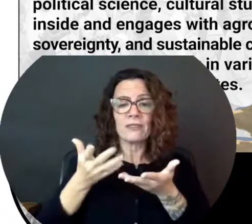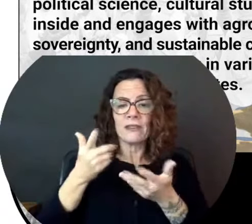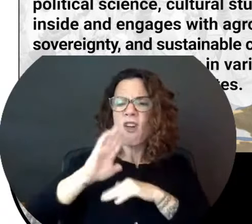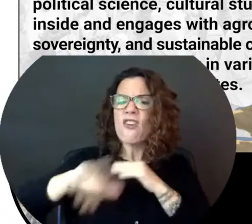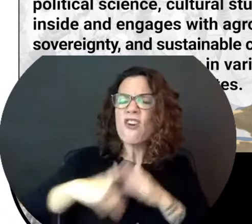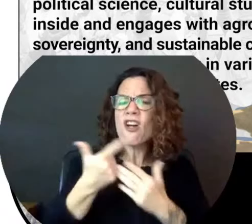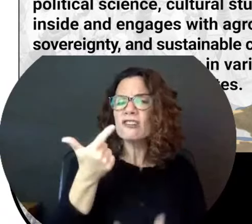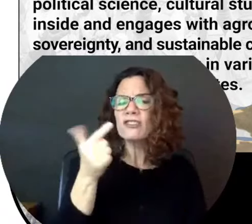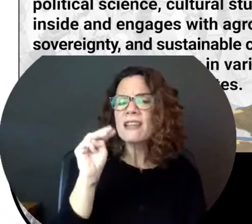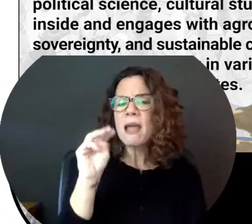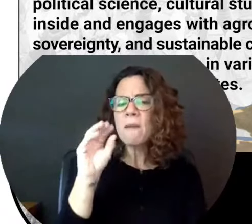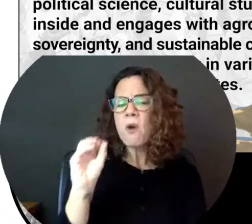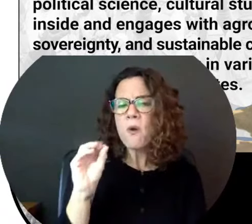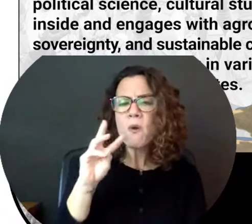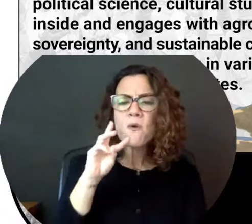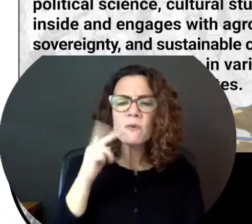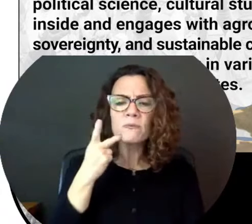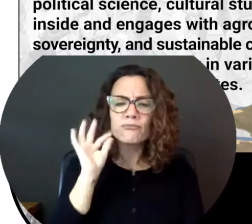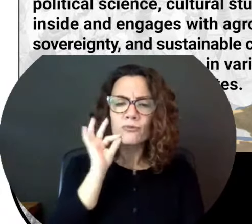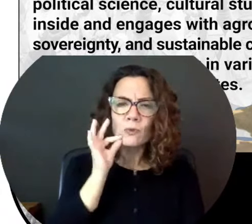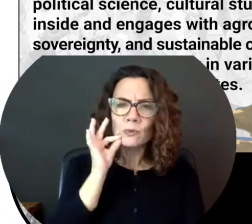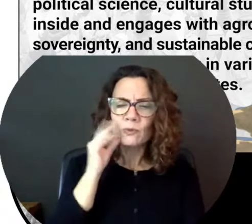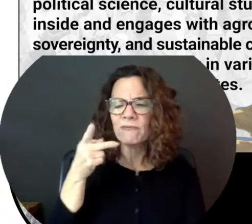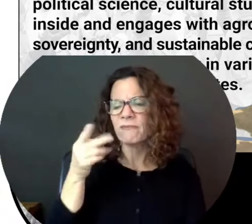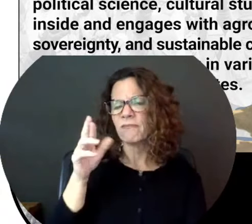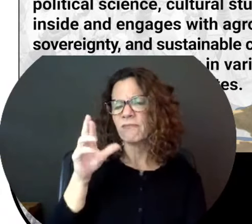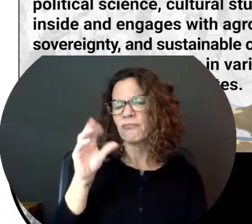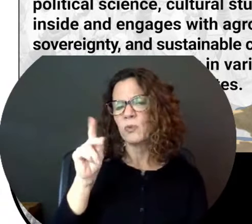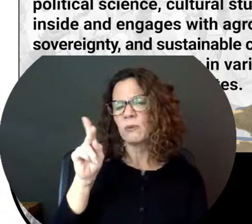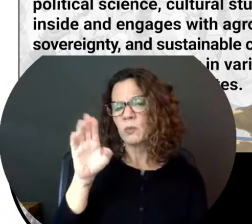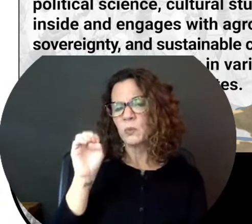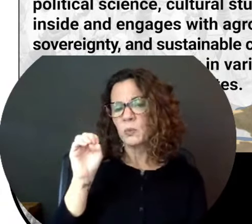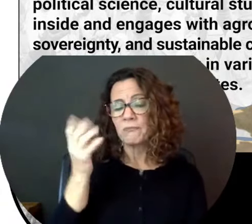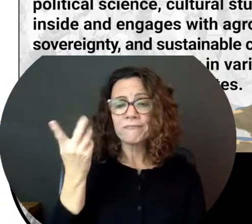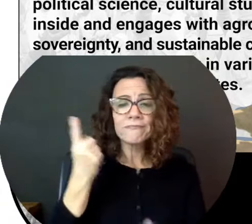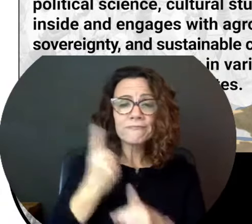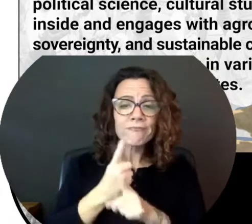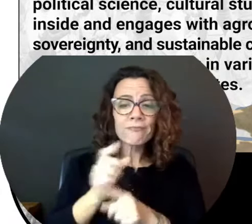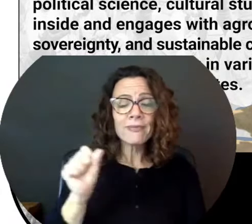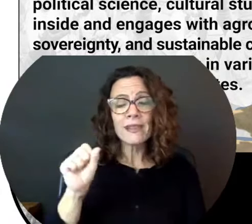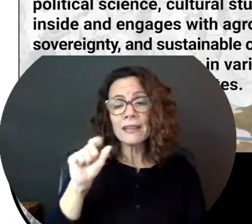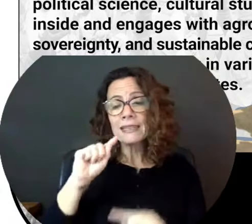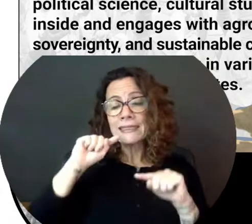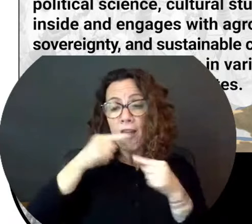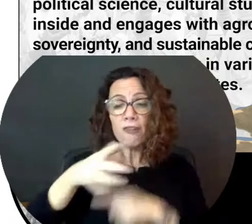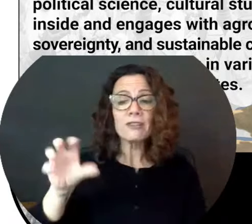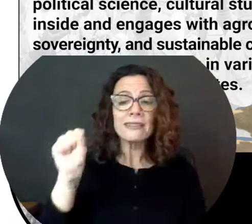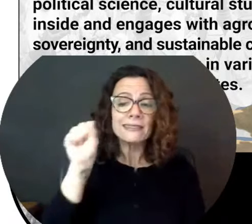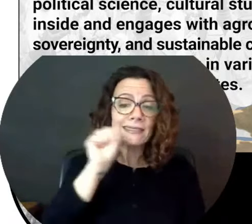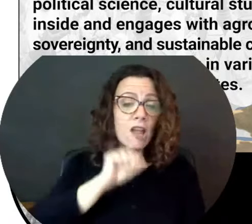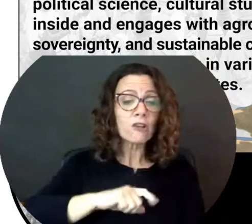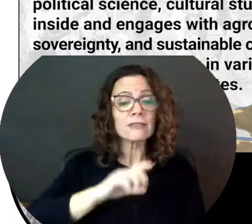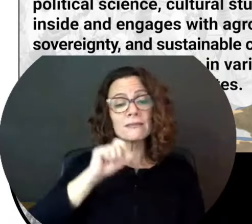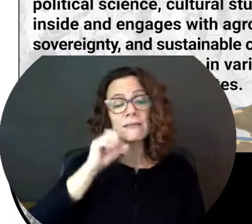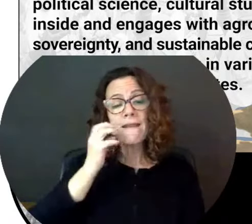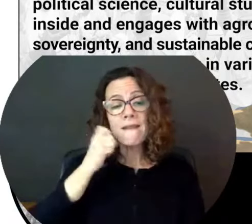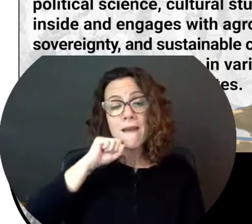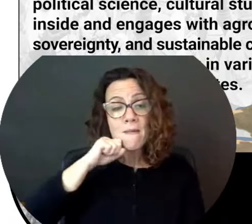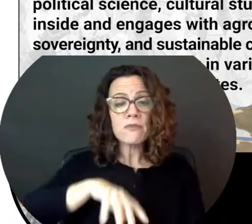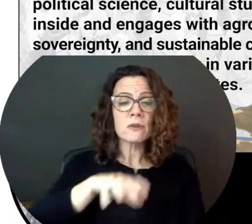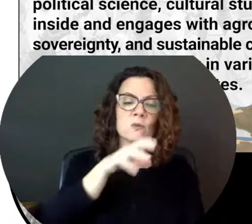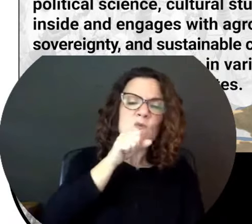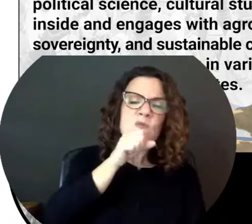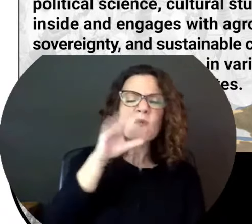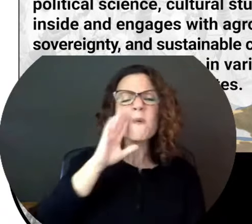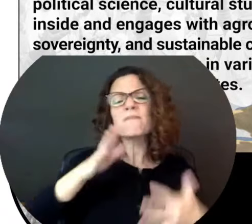carrots, apples, oranges, you know, just the basic fruit and vegetables that probably would come